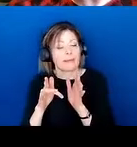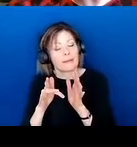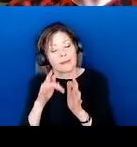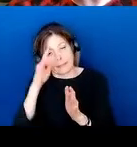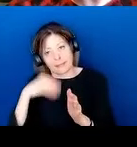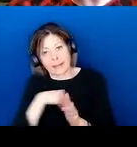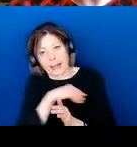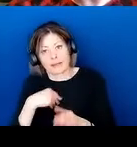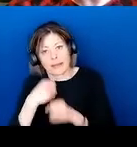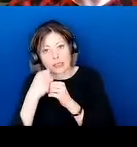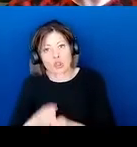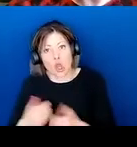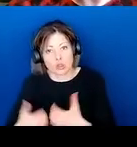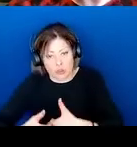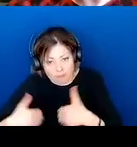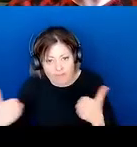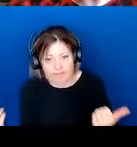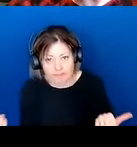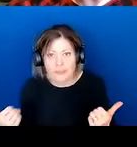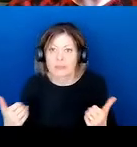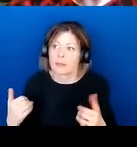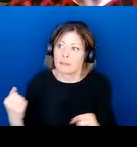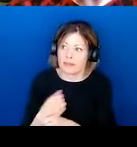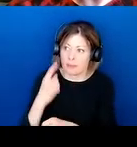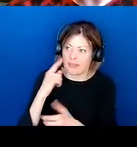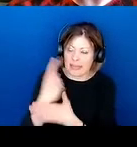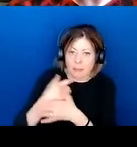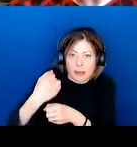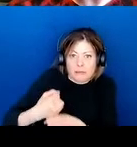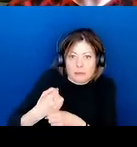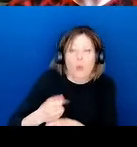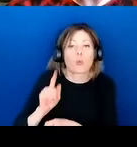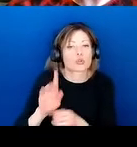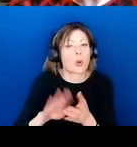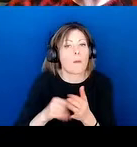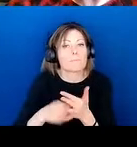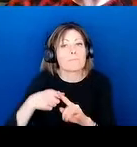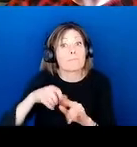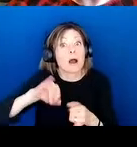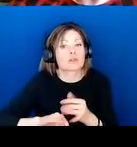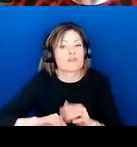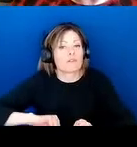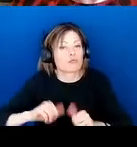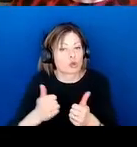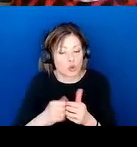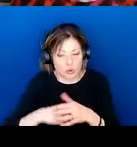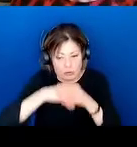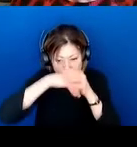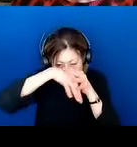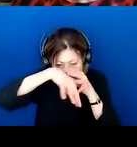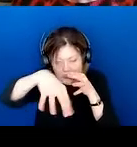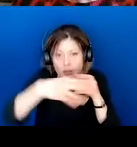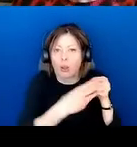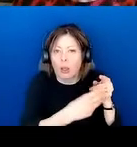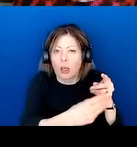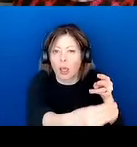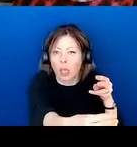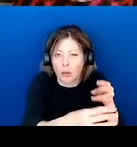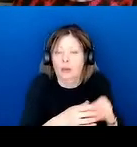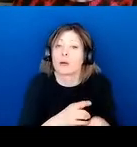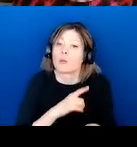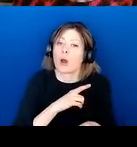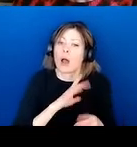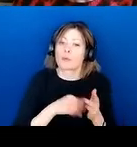skills in horticulture, growing grapes to make communion wine. This might be why Hamilton placed it next to his vineyard.